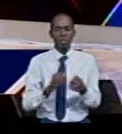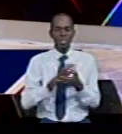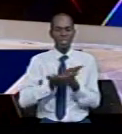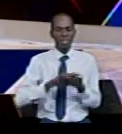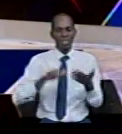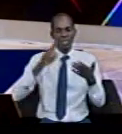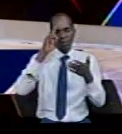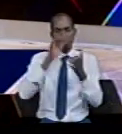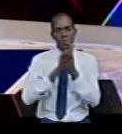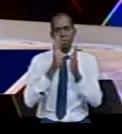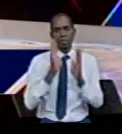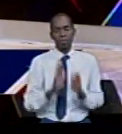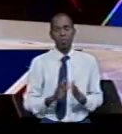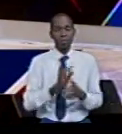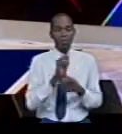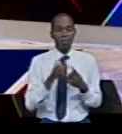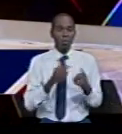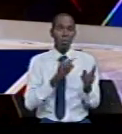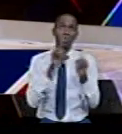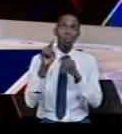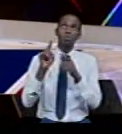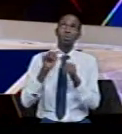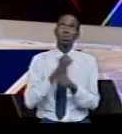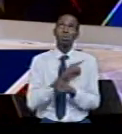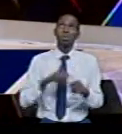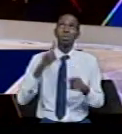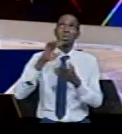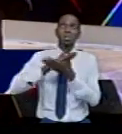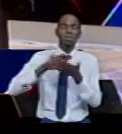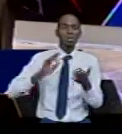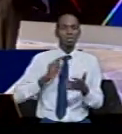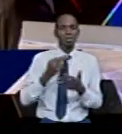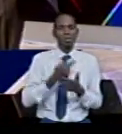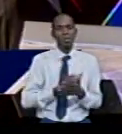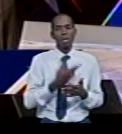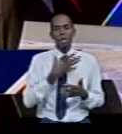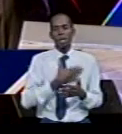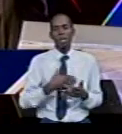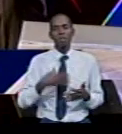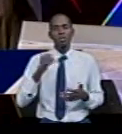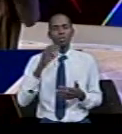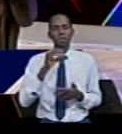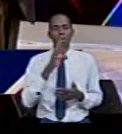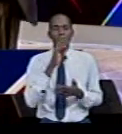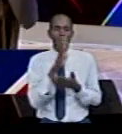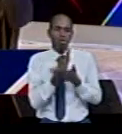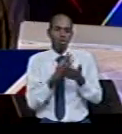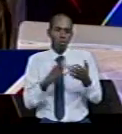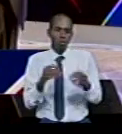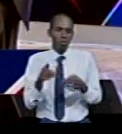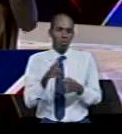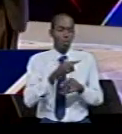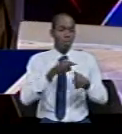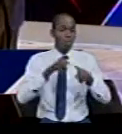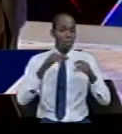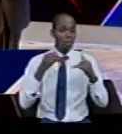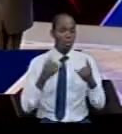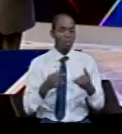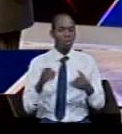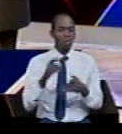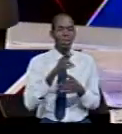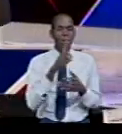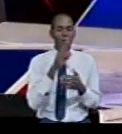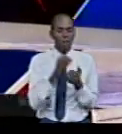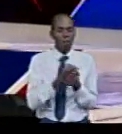Lord, he cleanses us, he washes us. It says, so was some of you, but now ye are washed,